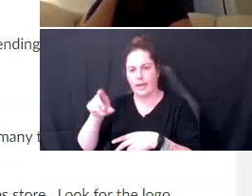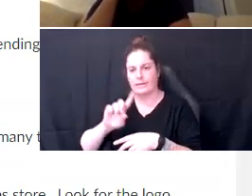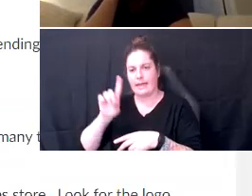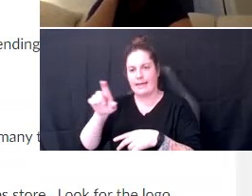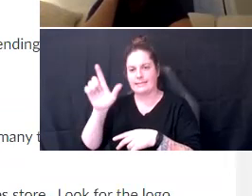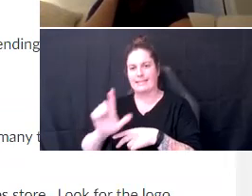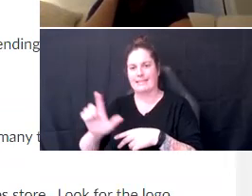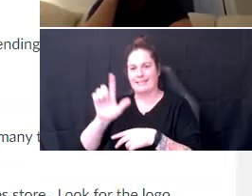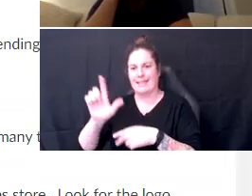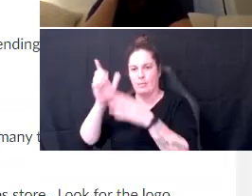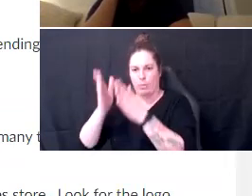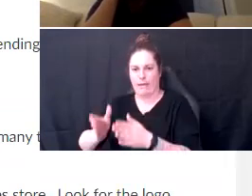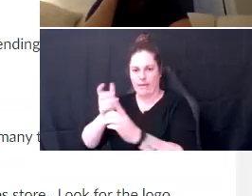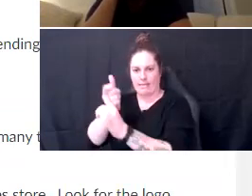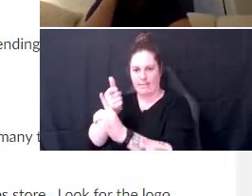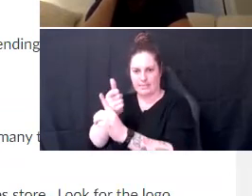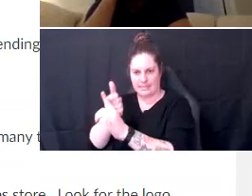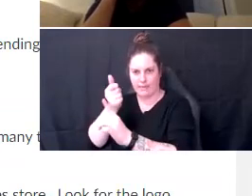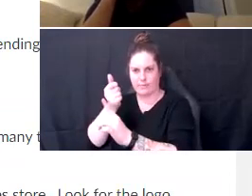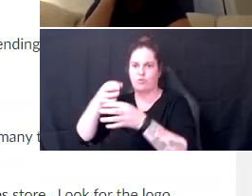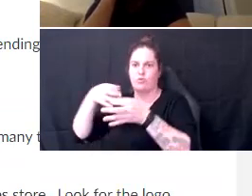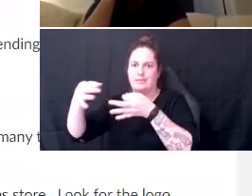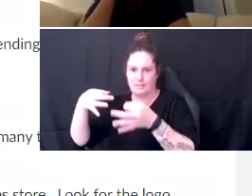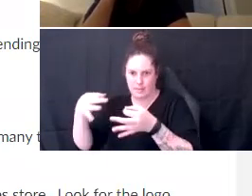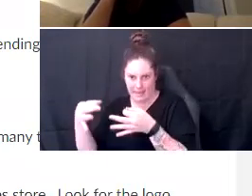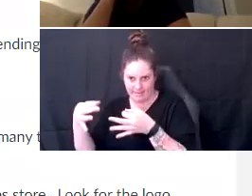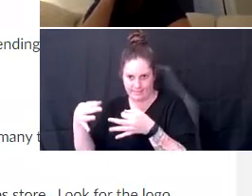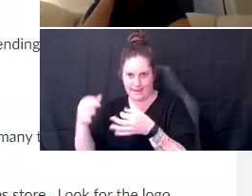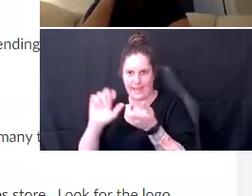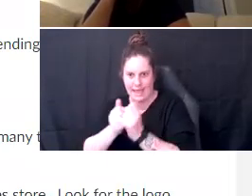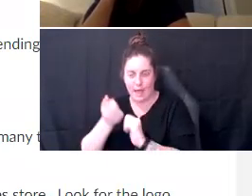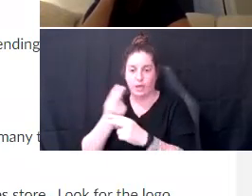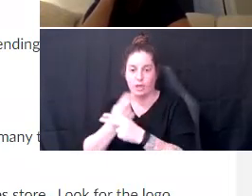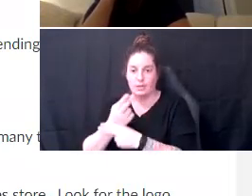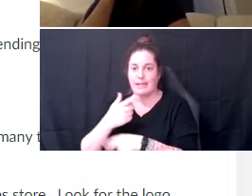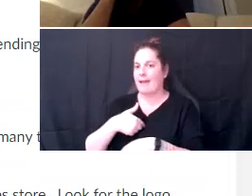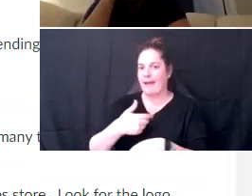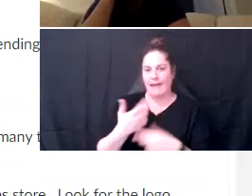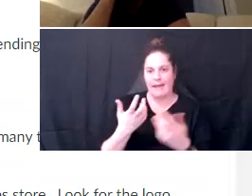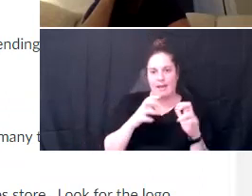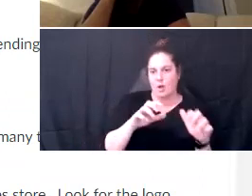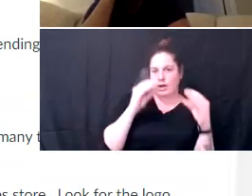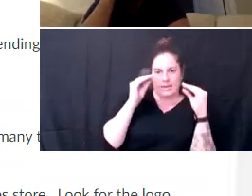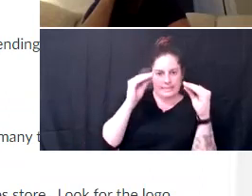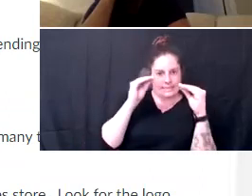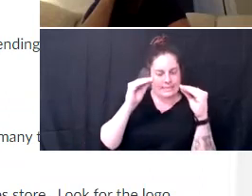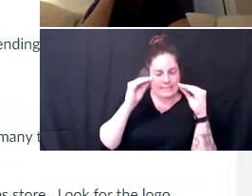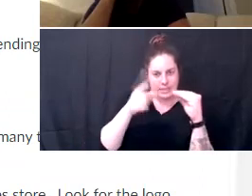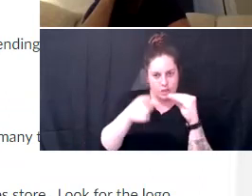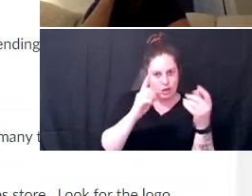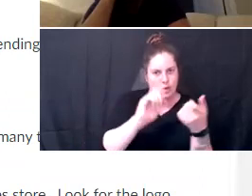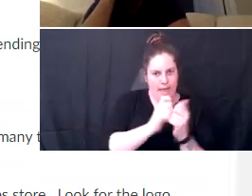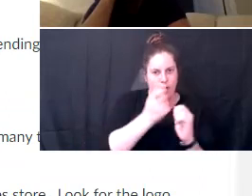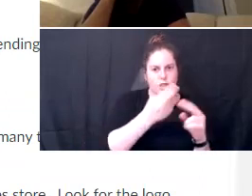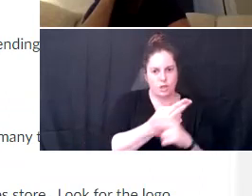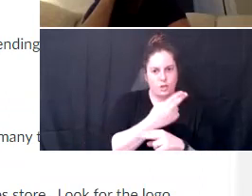electronic databases, because that's part of this project. Not for me to teach you how to use them, for you to learn how to